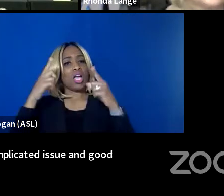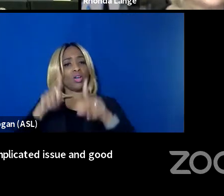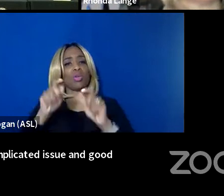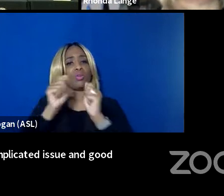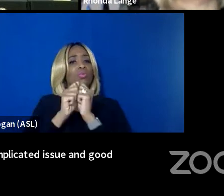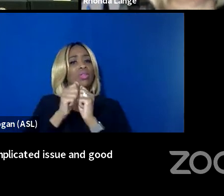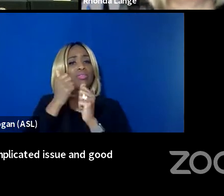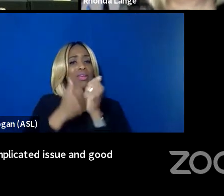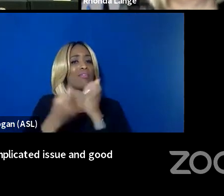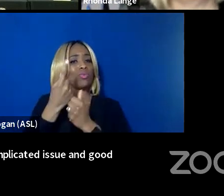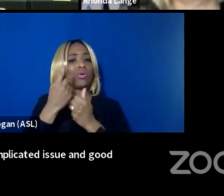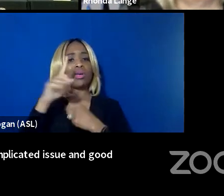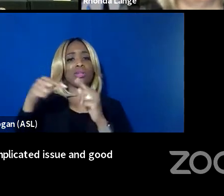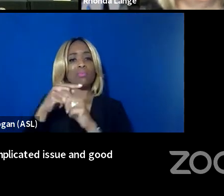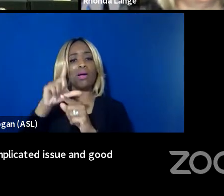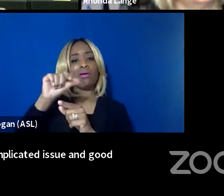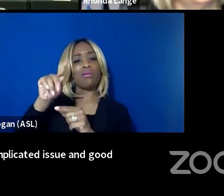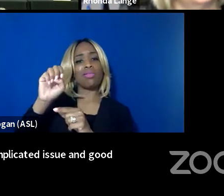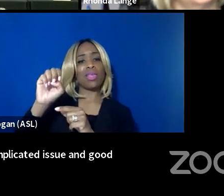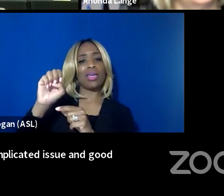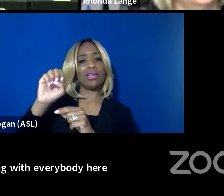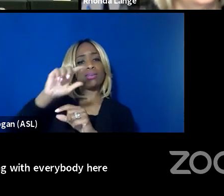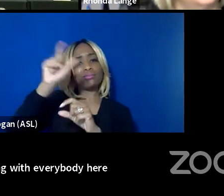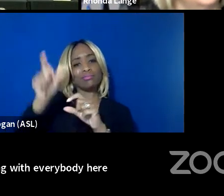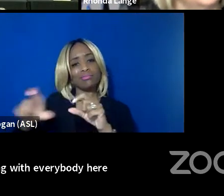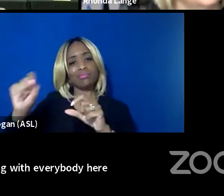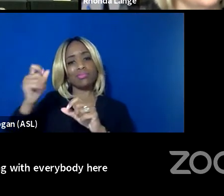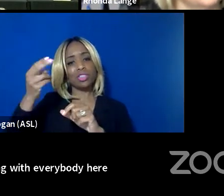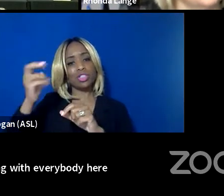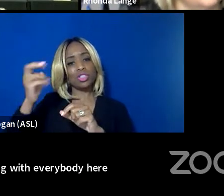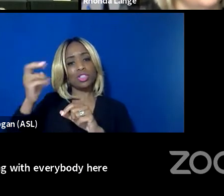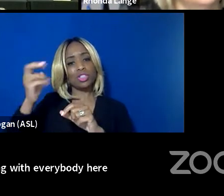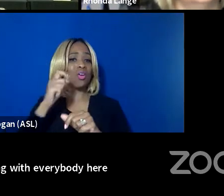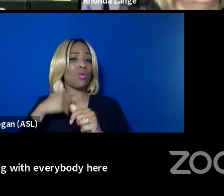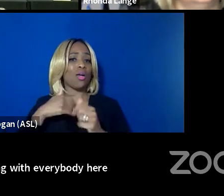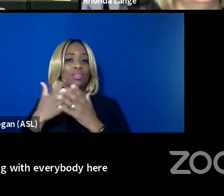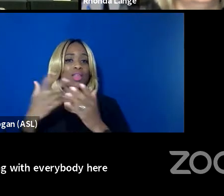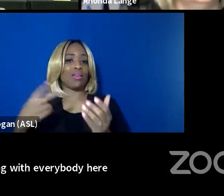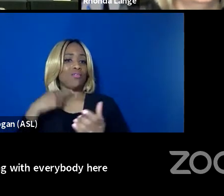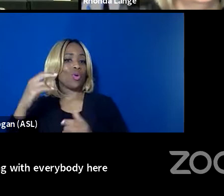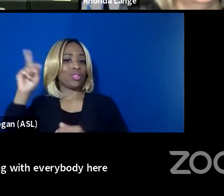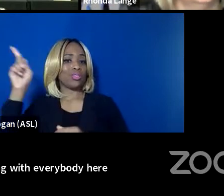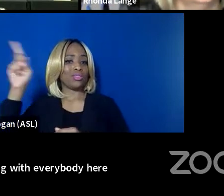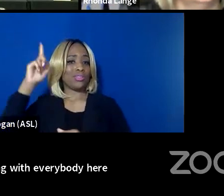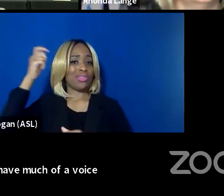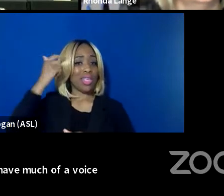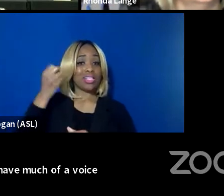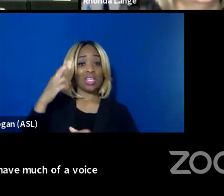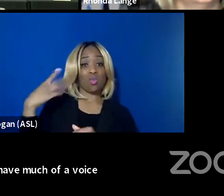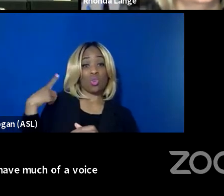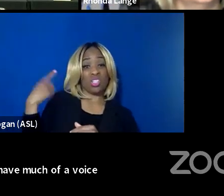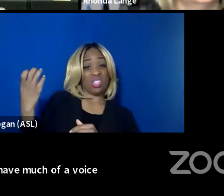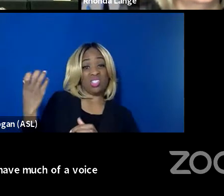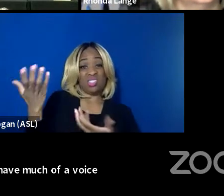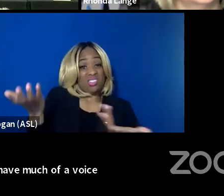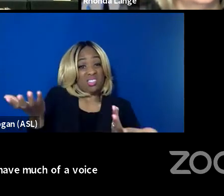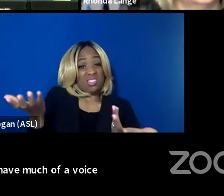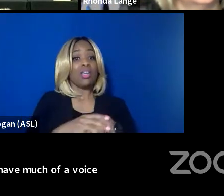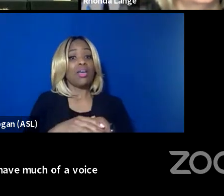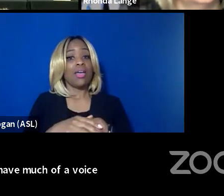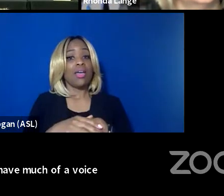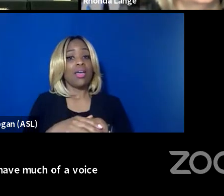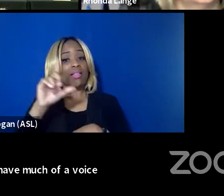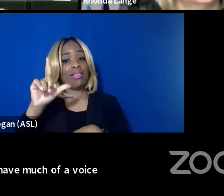everybody here about the lakeshore, we do not have much of a voice in Lansing or in Washington for that matter. And